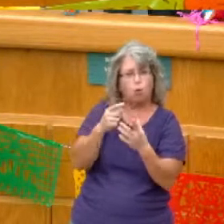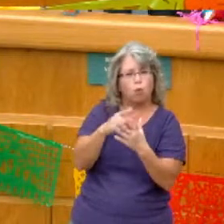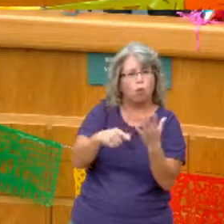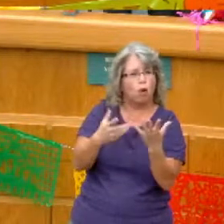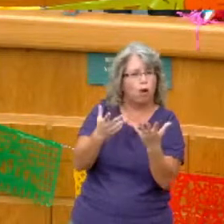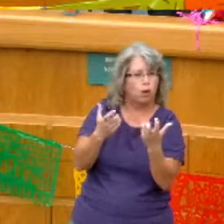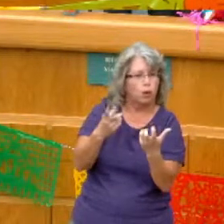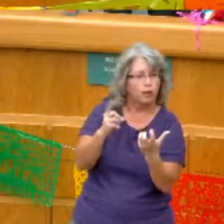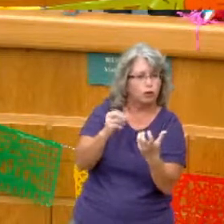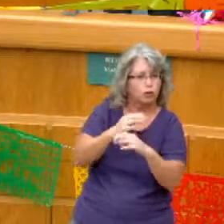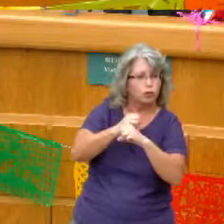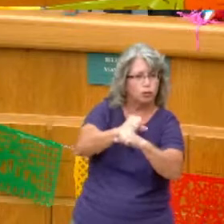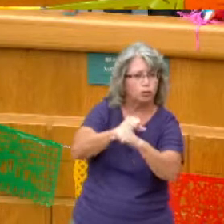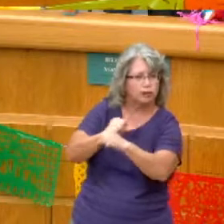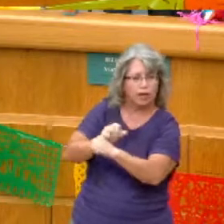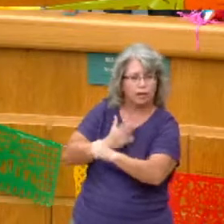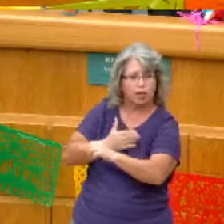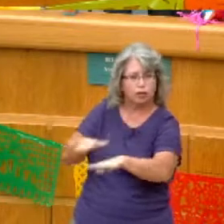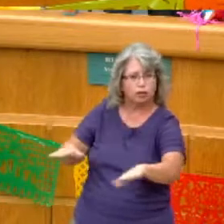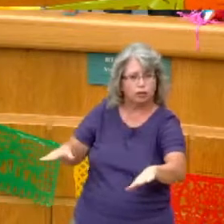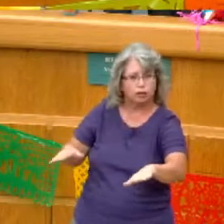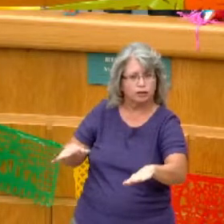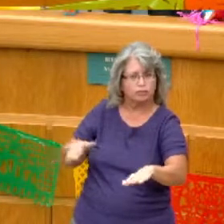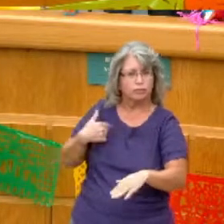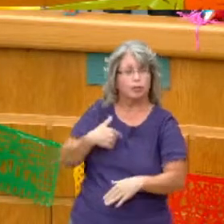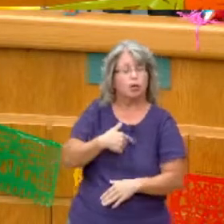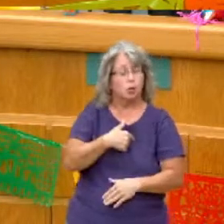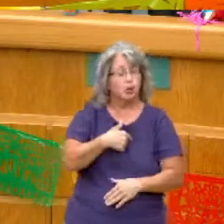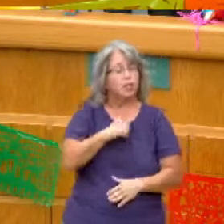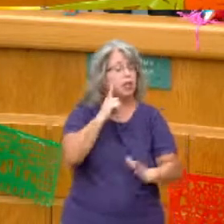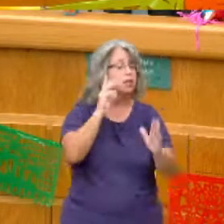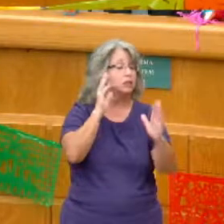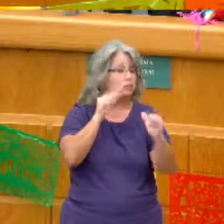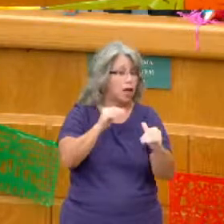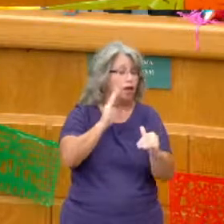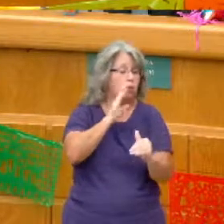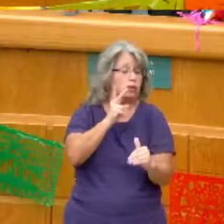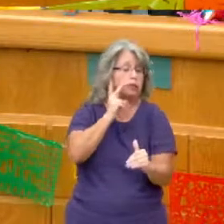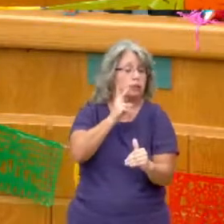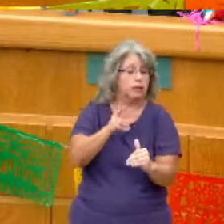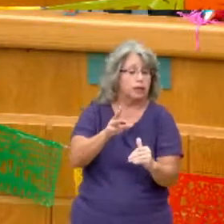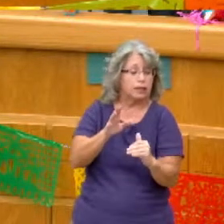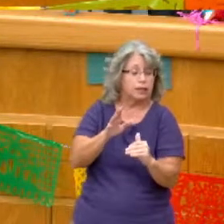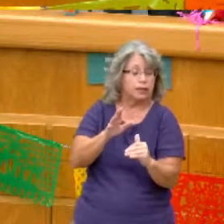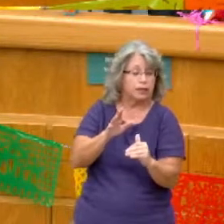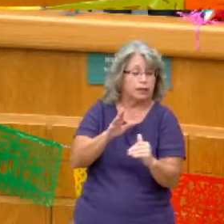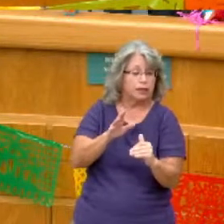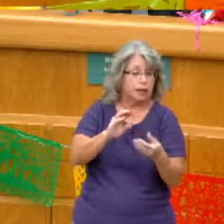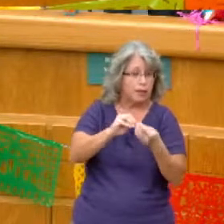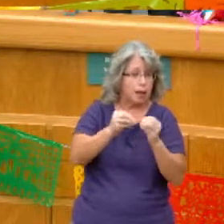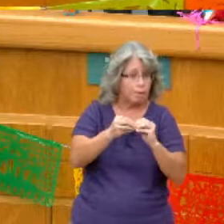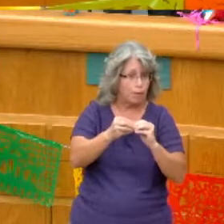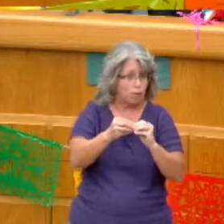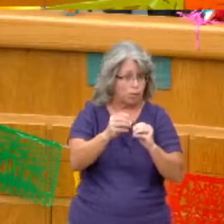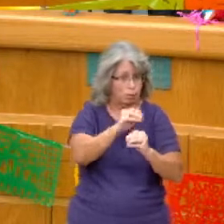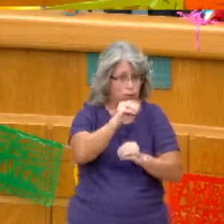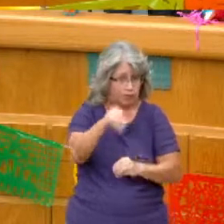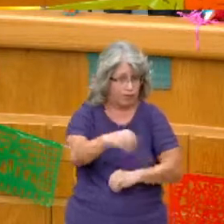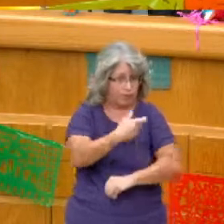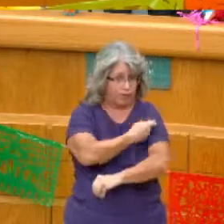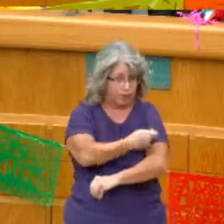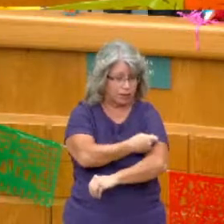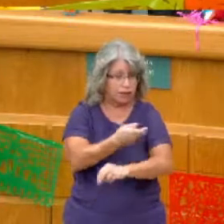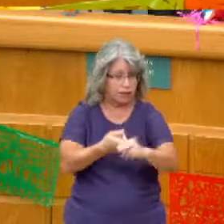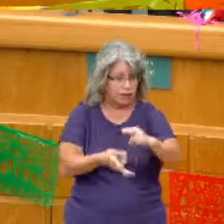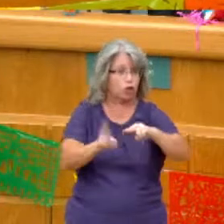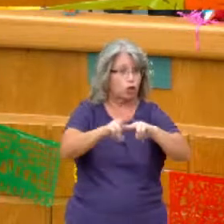to see our percentage vaccinated increase as more children become eligible to receive the vaccine. We're hearing